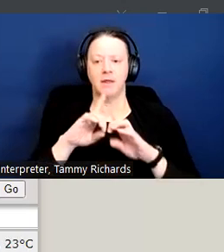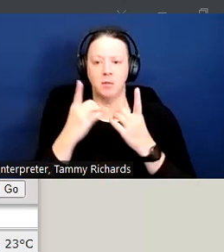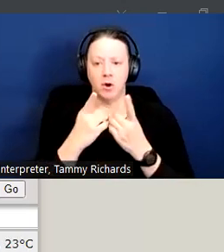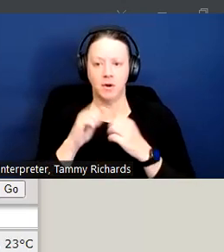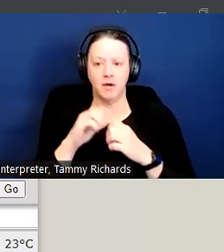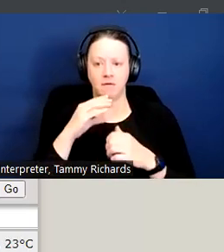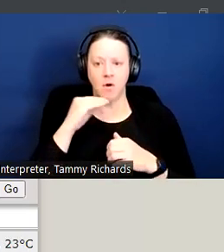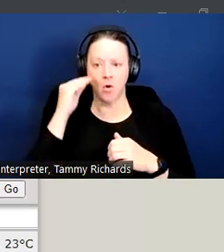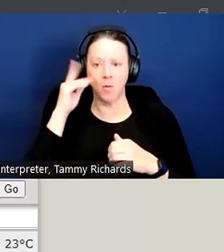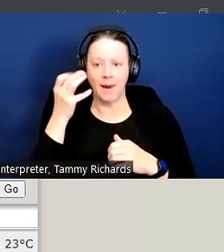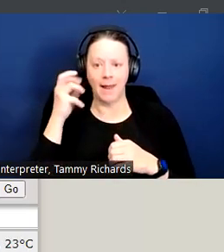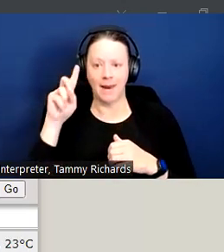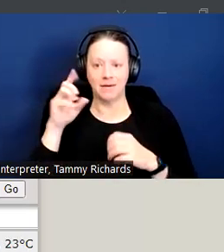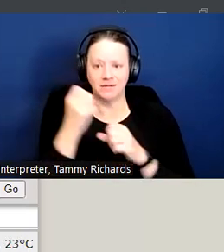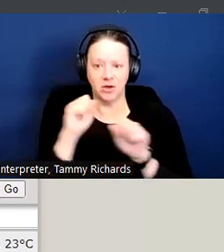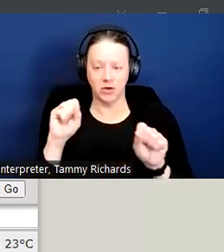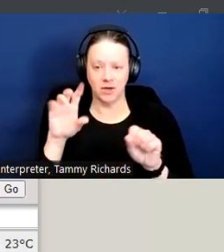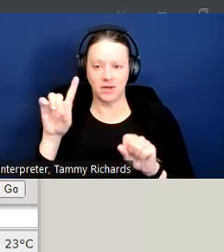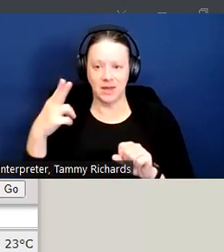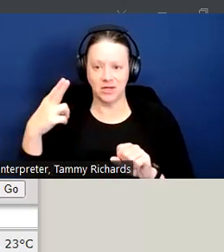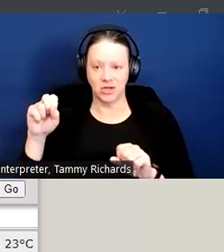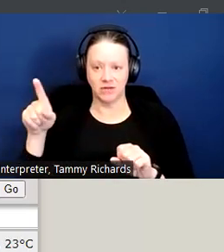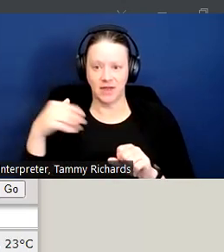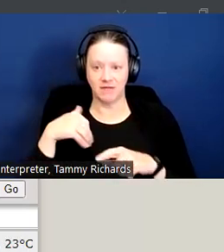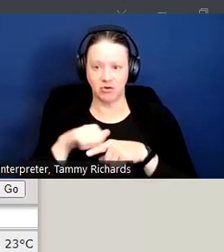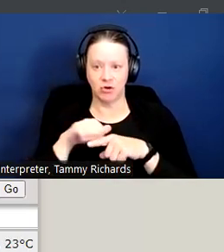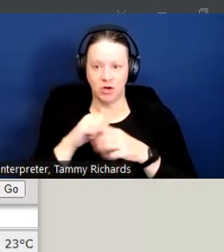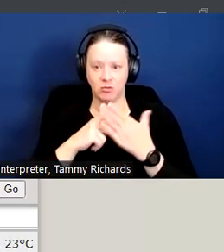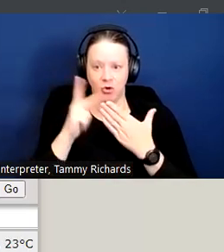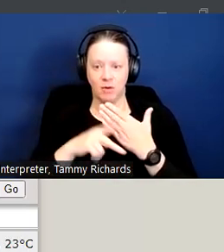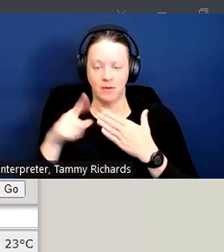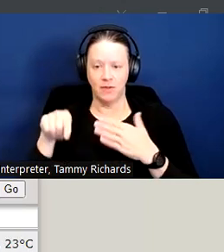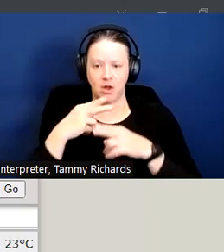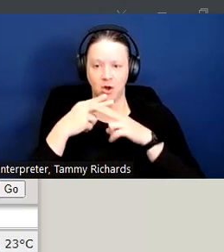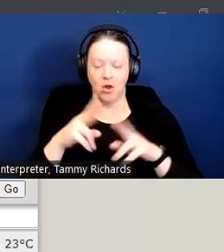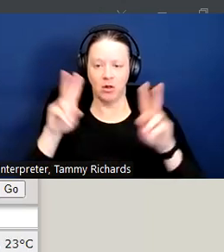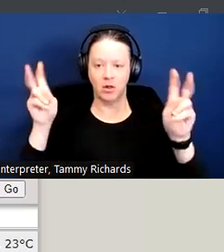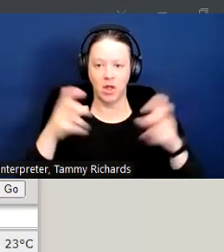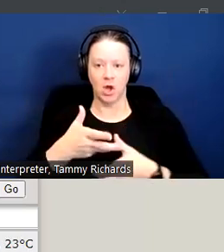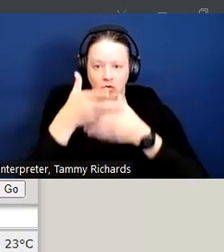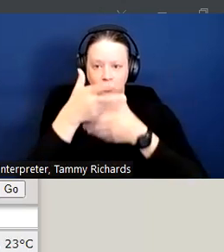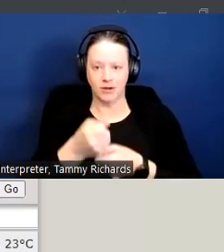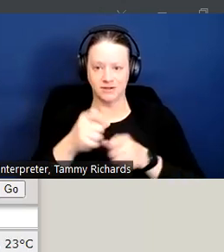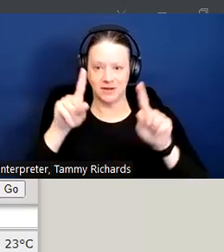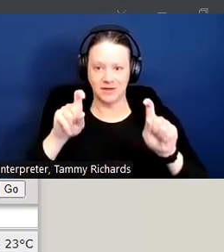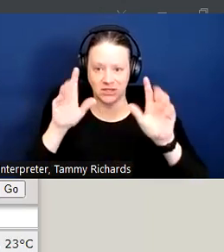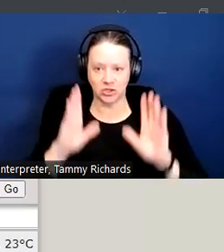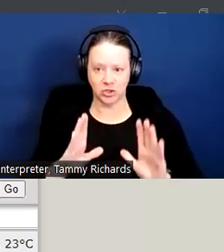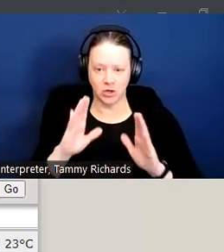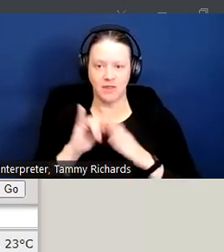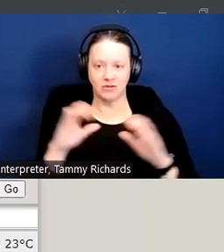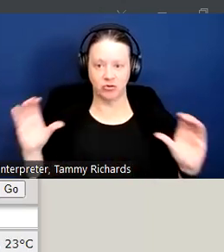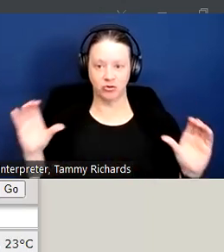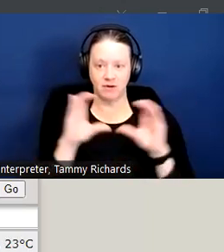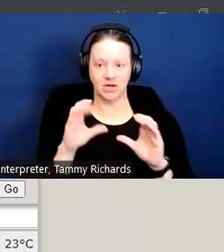Homeland Security has a training program that they call Trusted Tester. That is the certification I